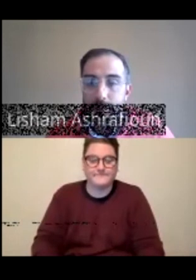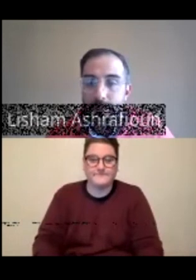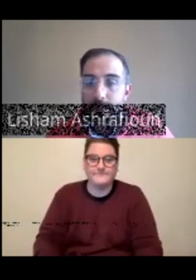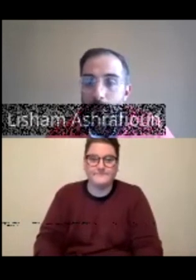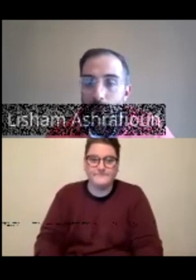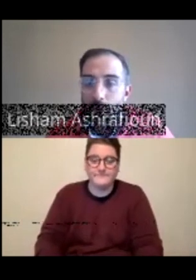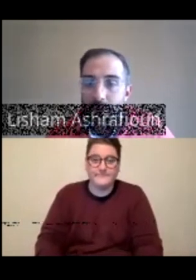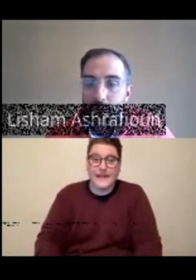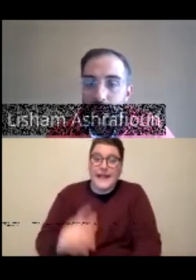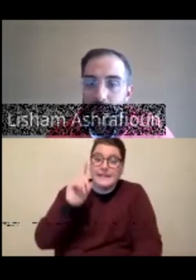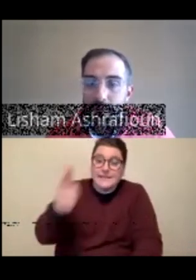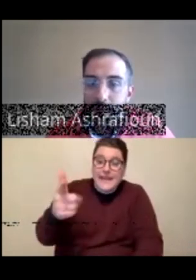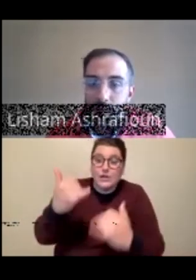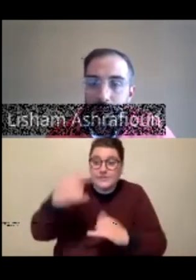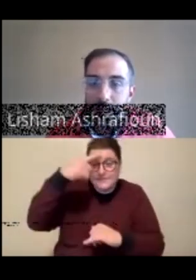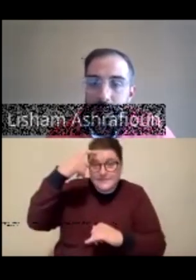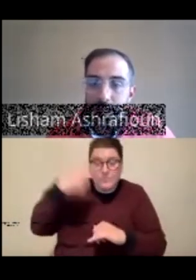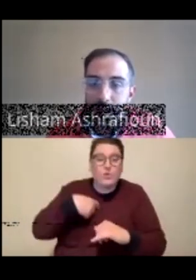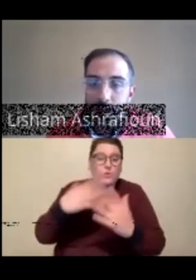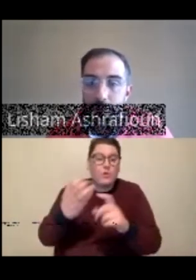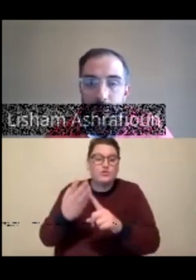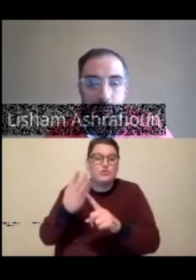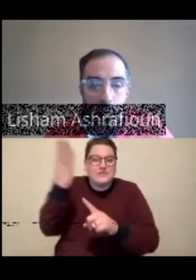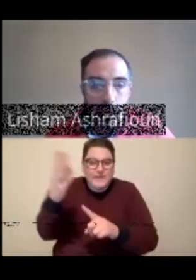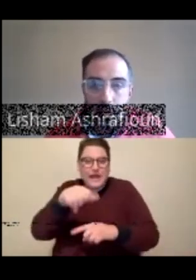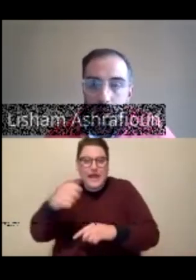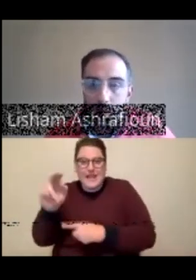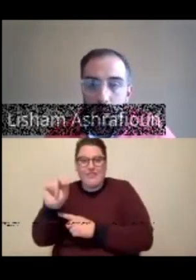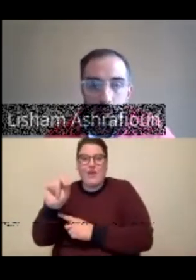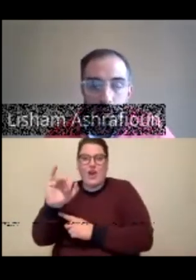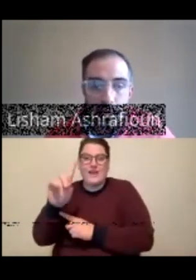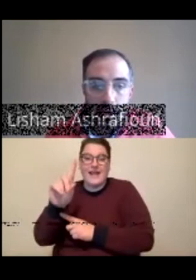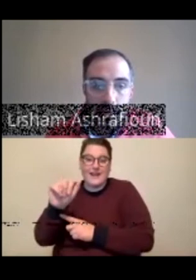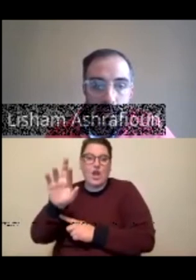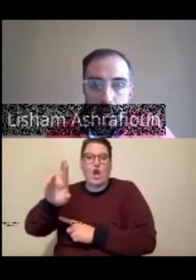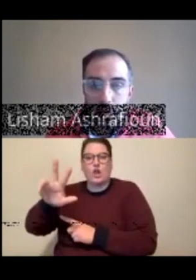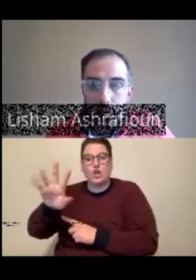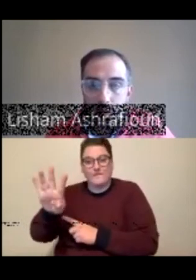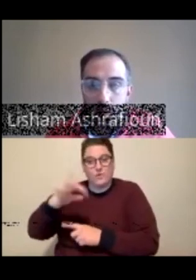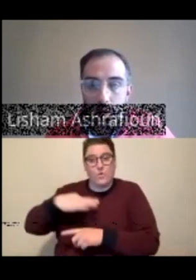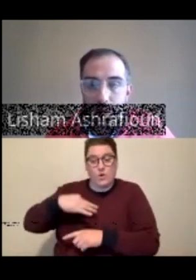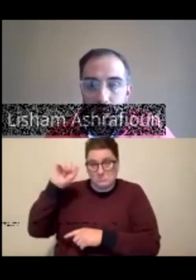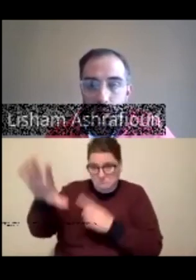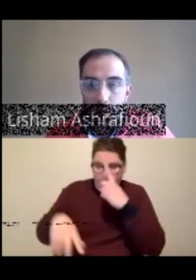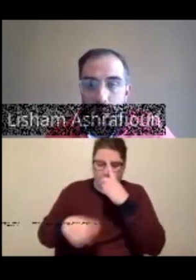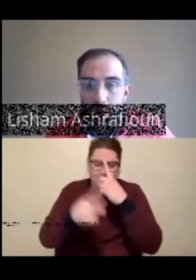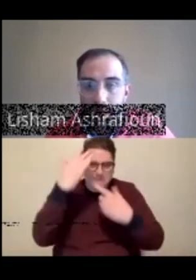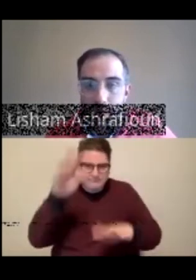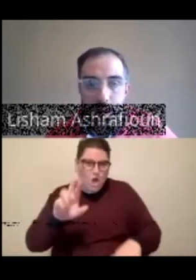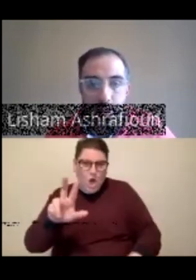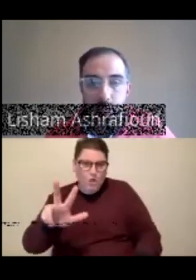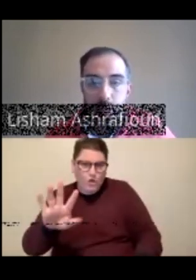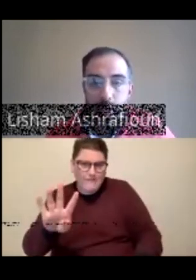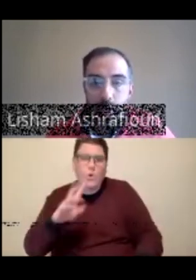And later this summer, we're also looking to submit a related NIDA R34. So for those of you who don't know, R34s are